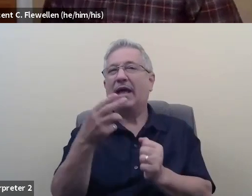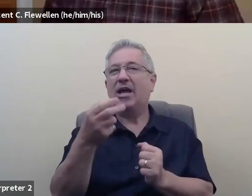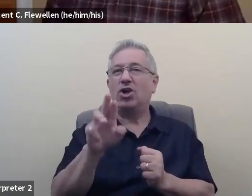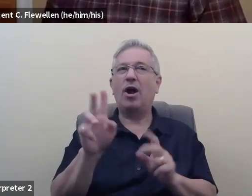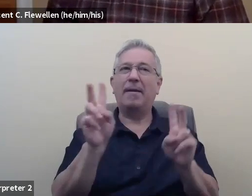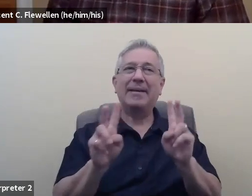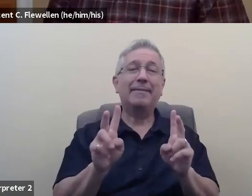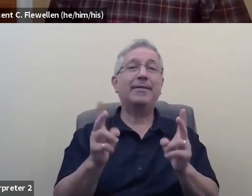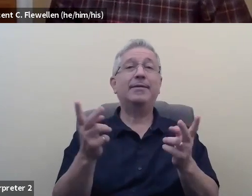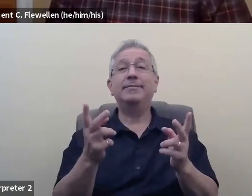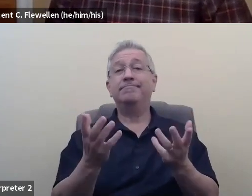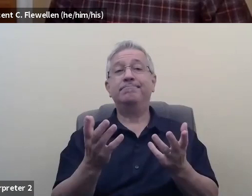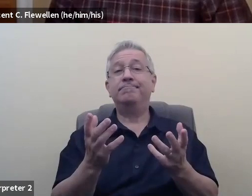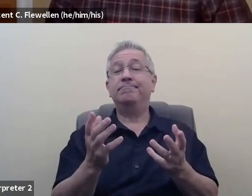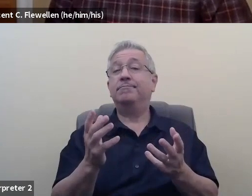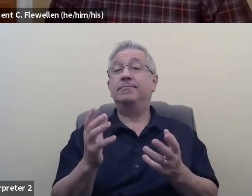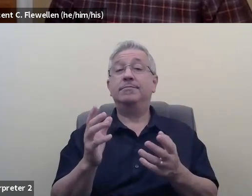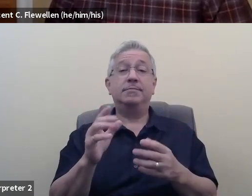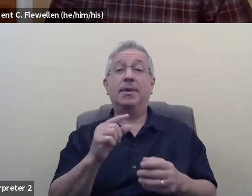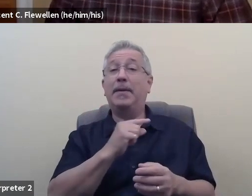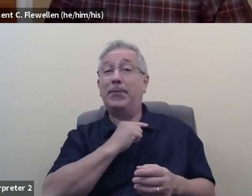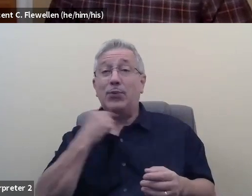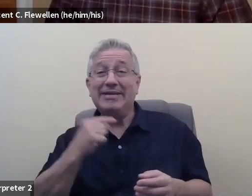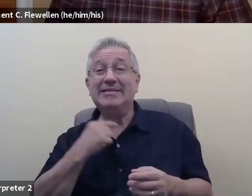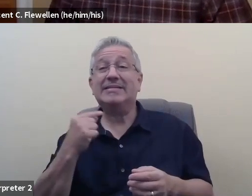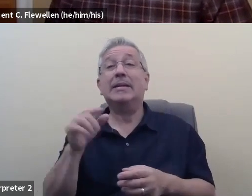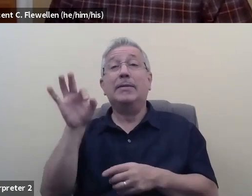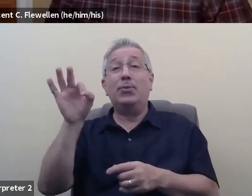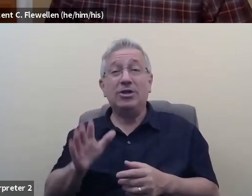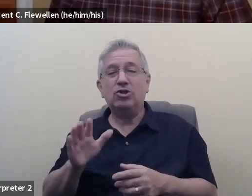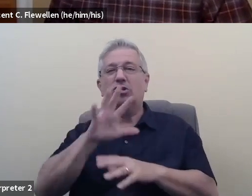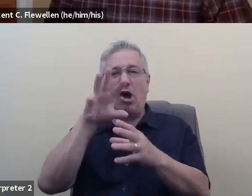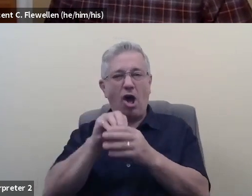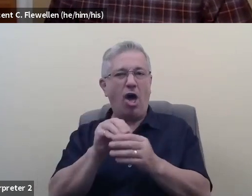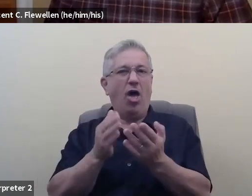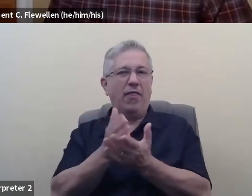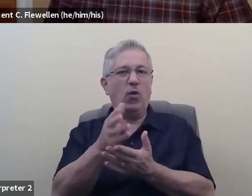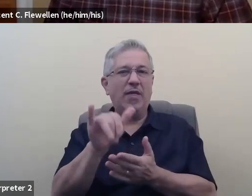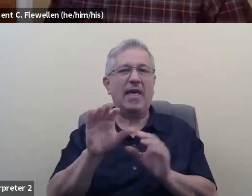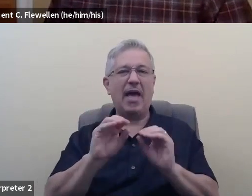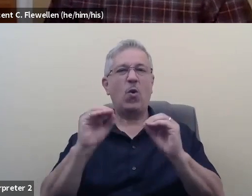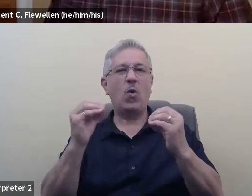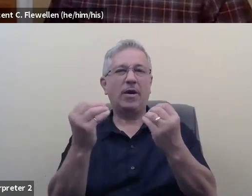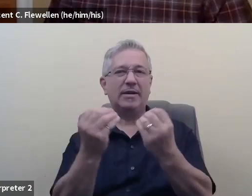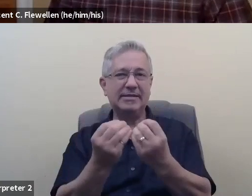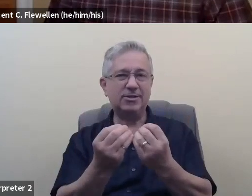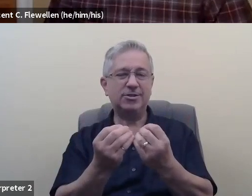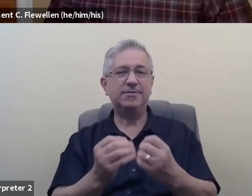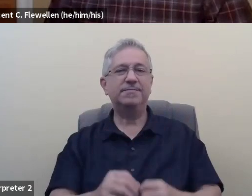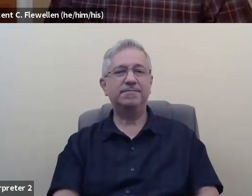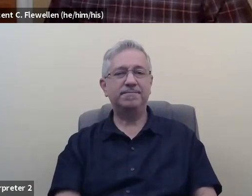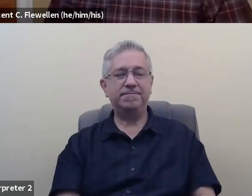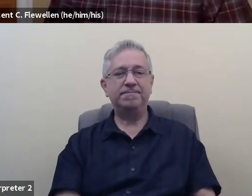chaplains, nurses, throughout all of the organization. Now, it's only 2 of us, and so we are a lean working machine,